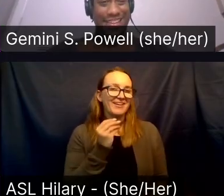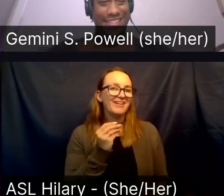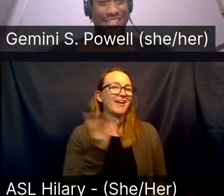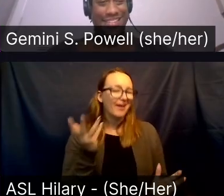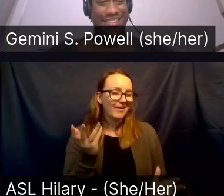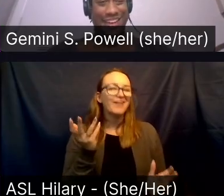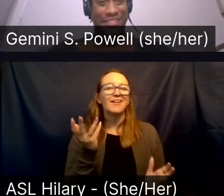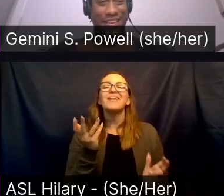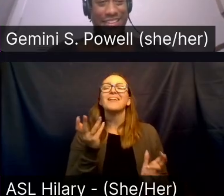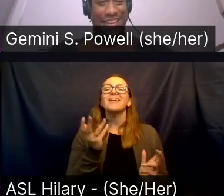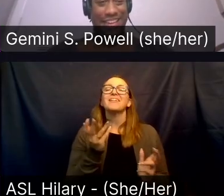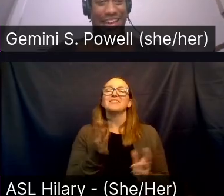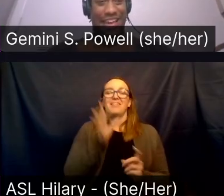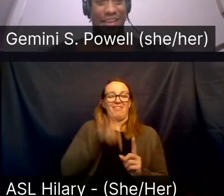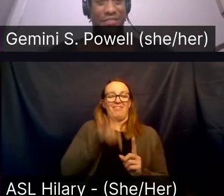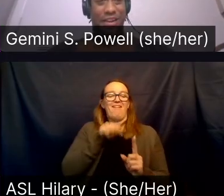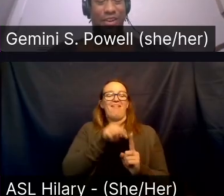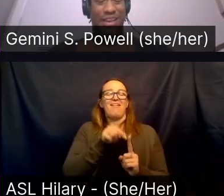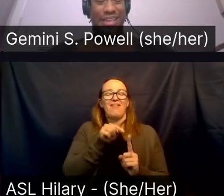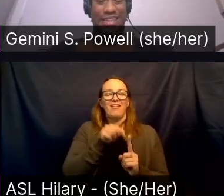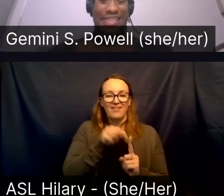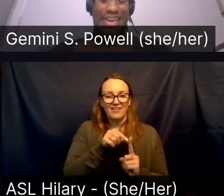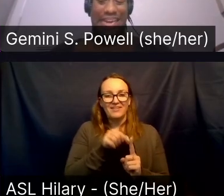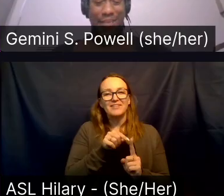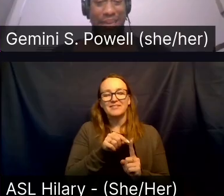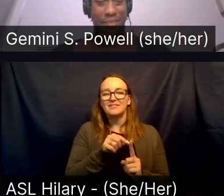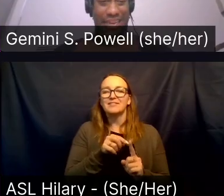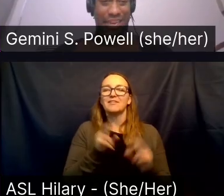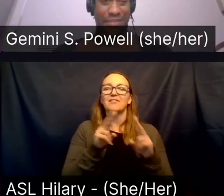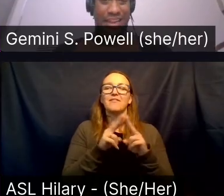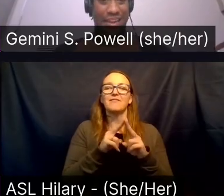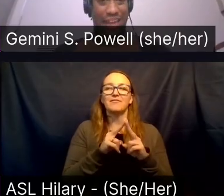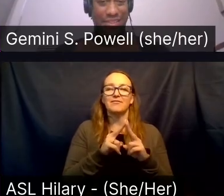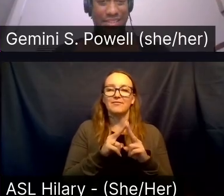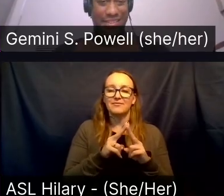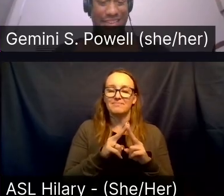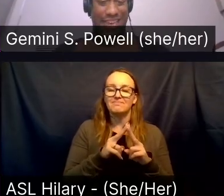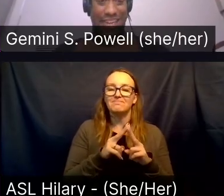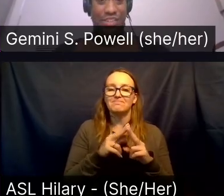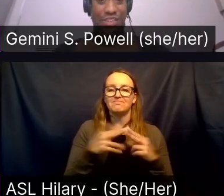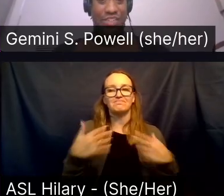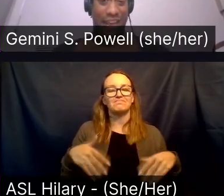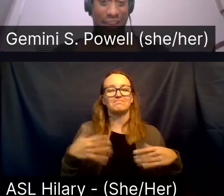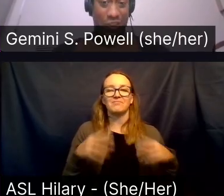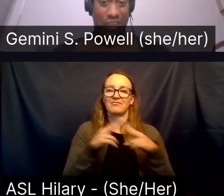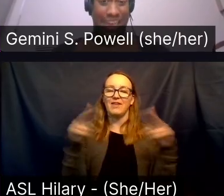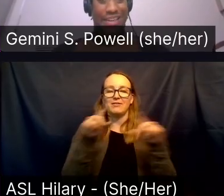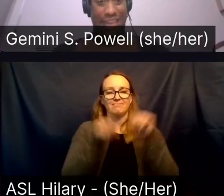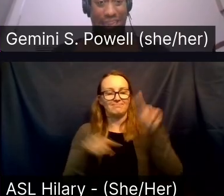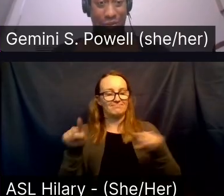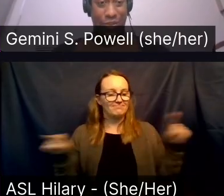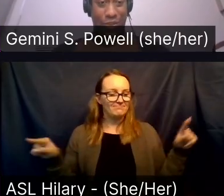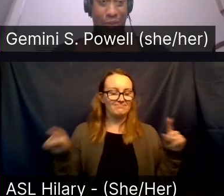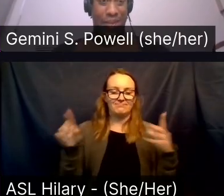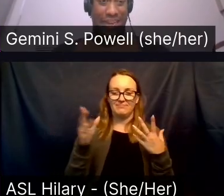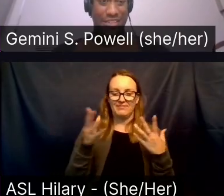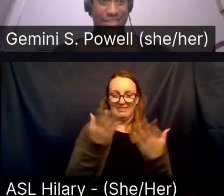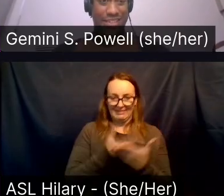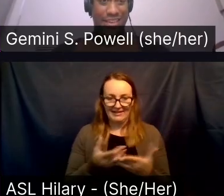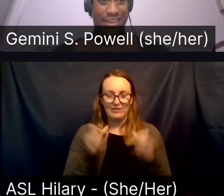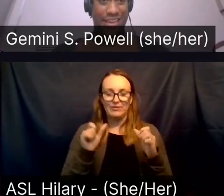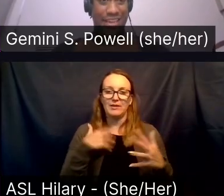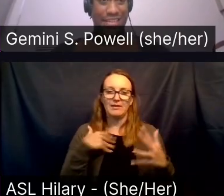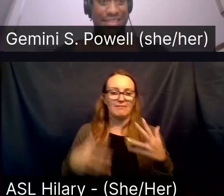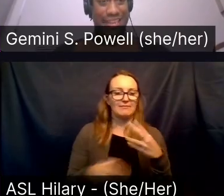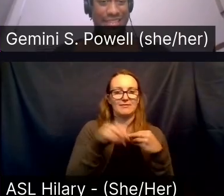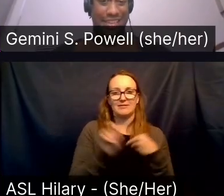It is definitely a very dynamic medium that allows us to add style and layout to our